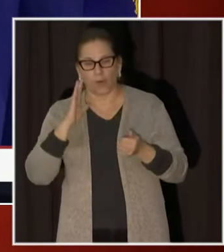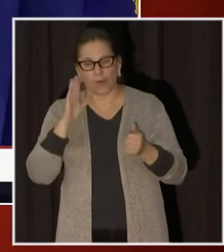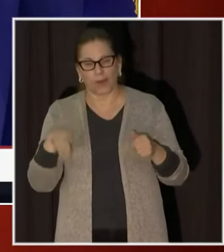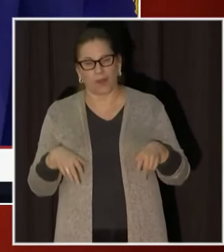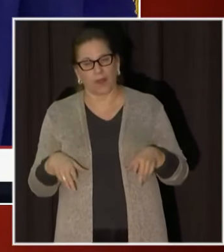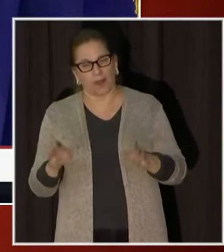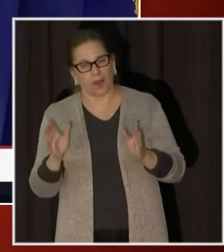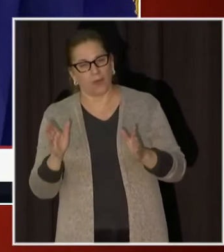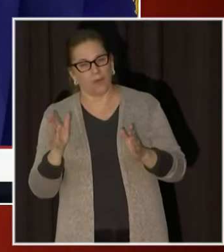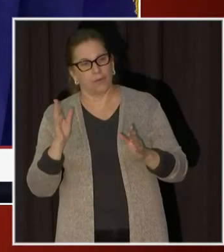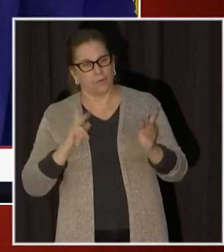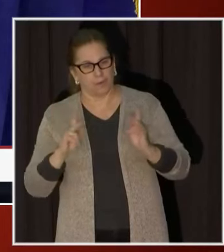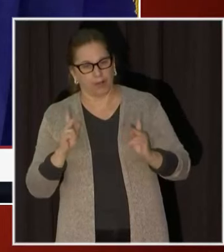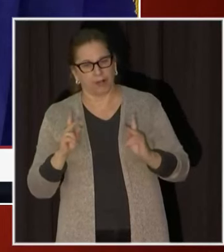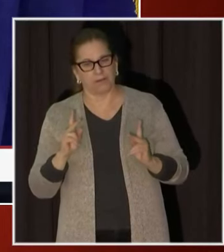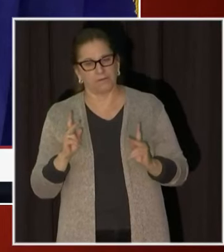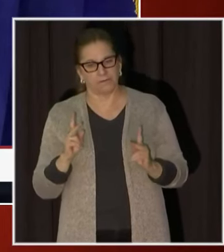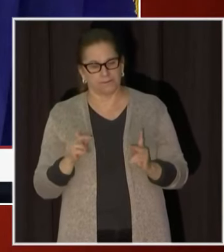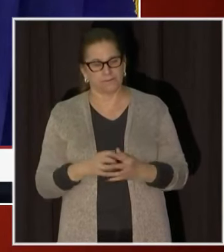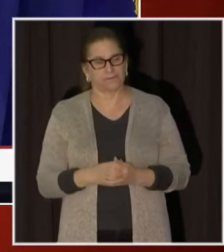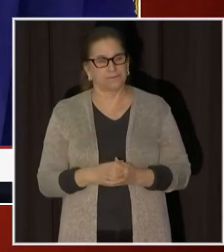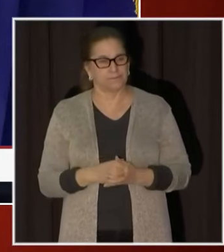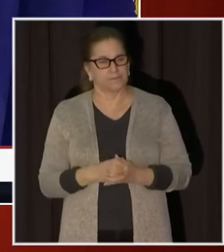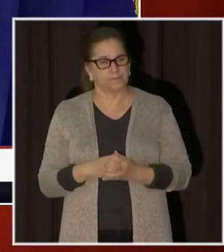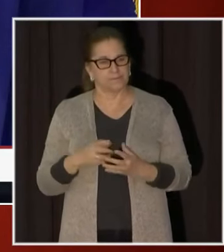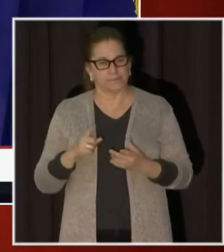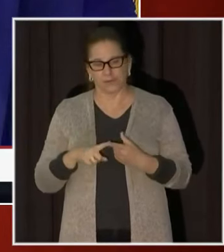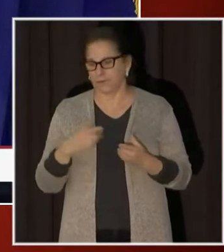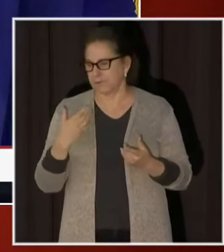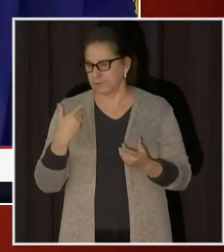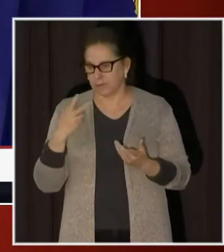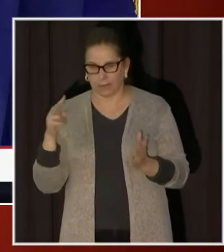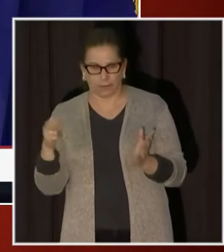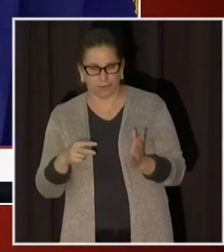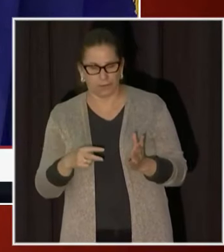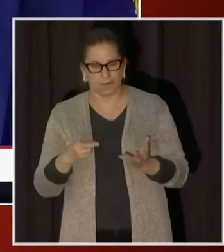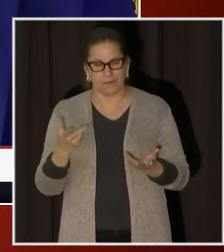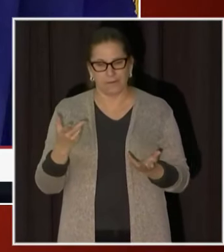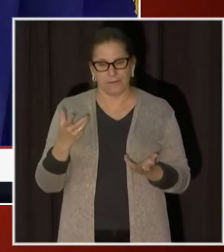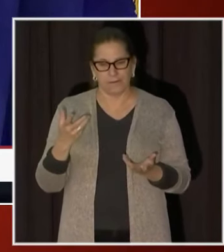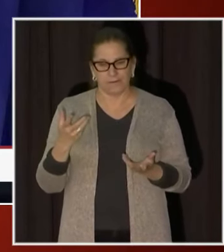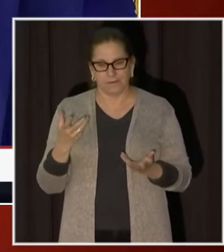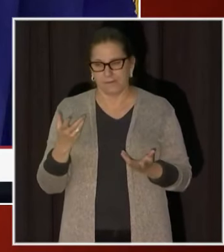can't be ceremonial presentations. So in all those ways, the agenda is still